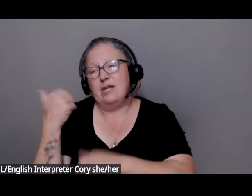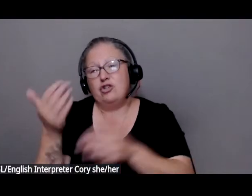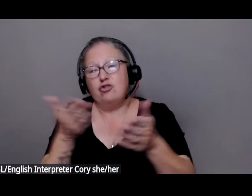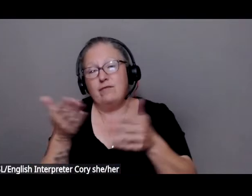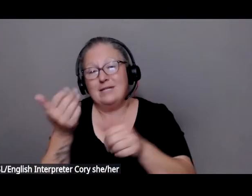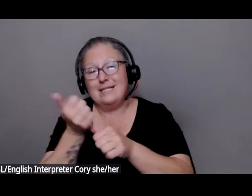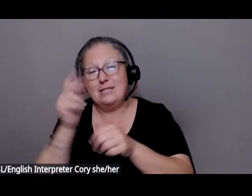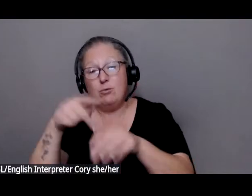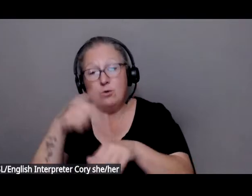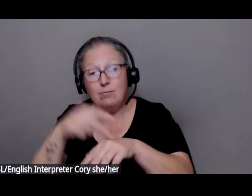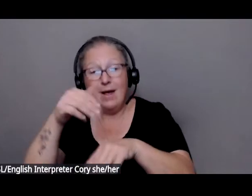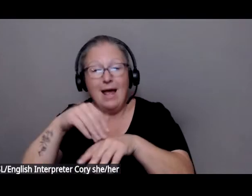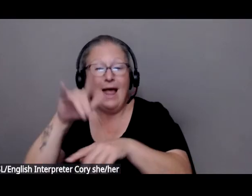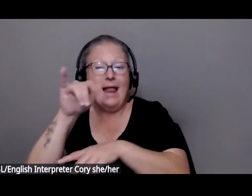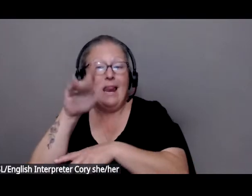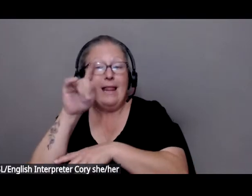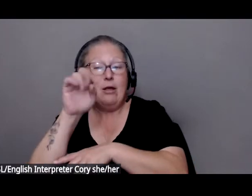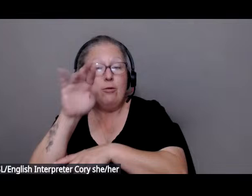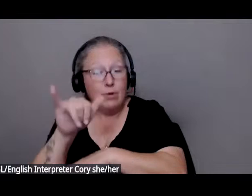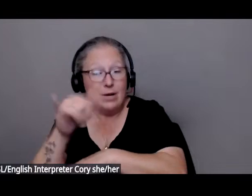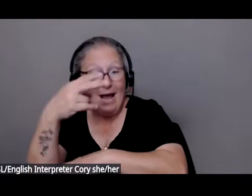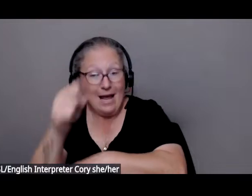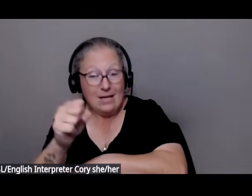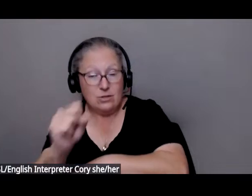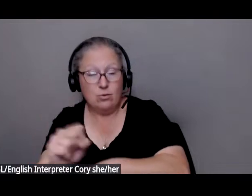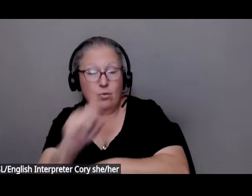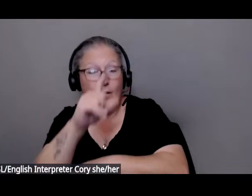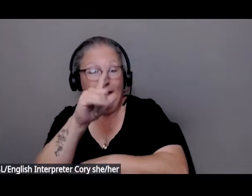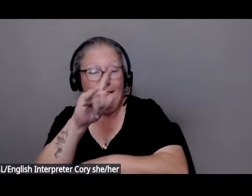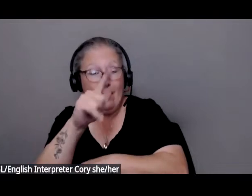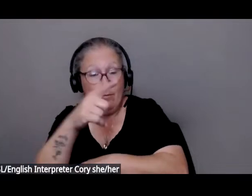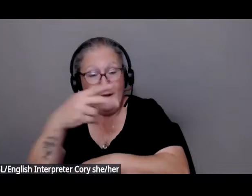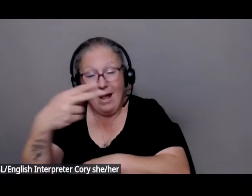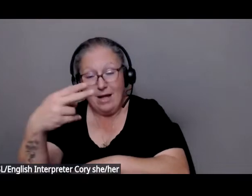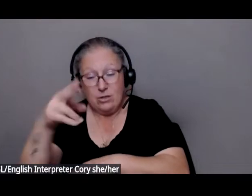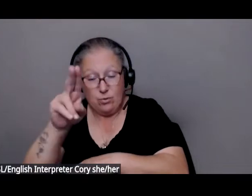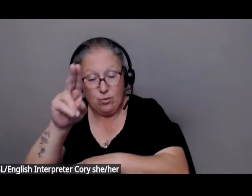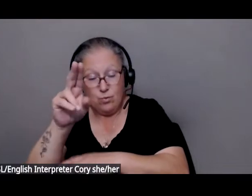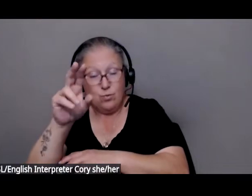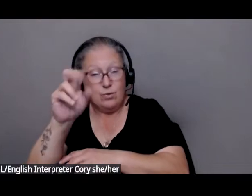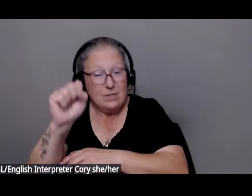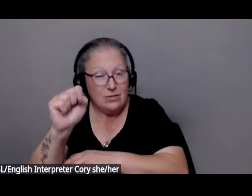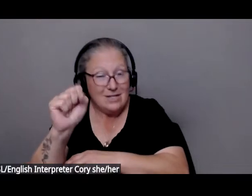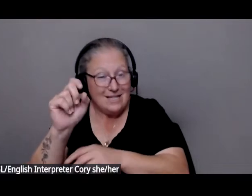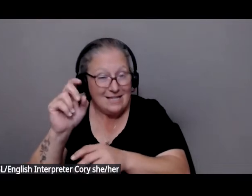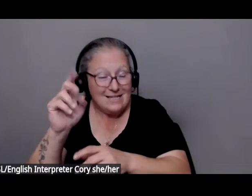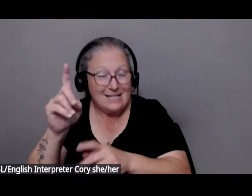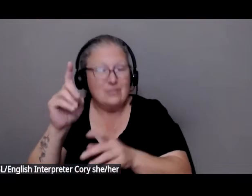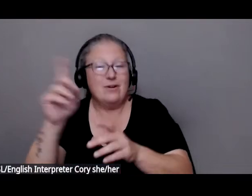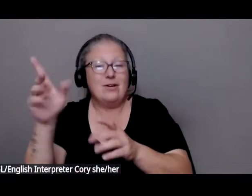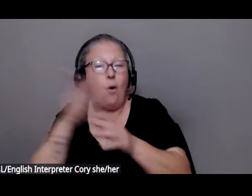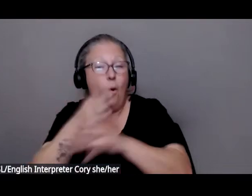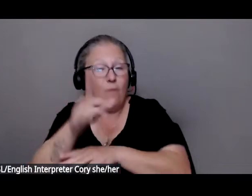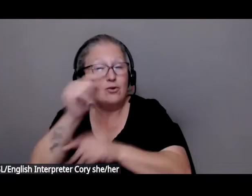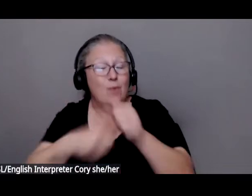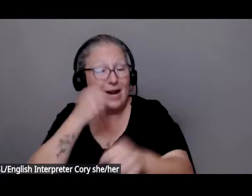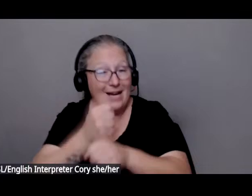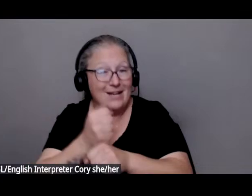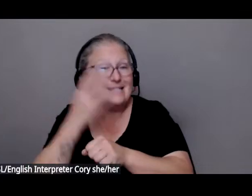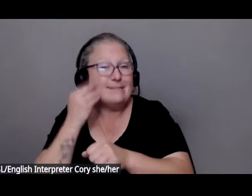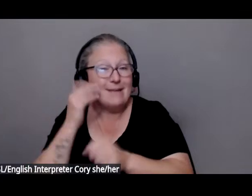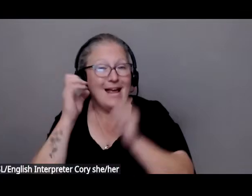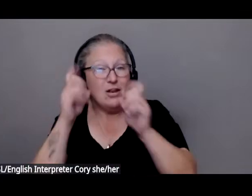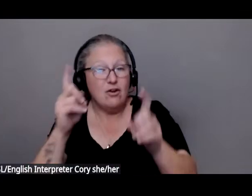at Liberty High School in Liberty Union High School District, and she also has over 20 years of experience in education from